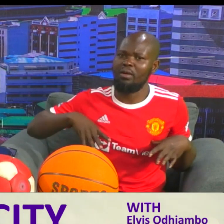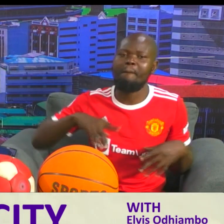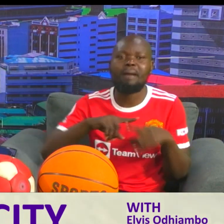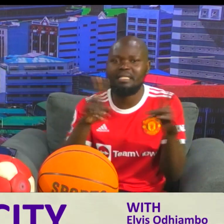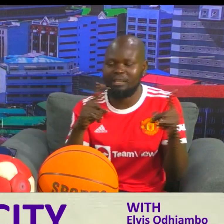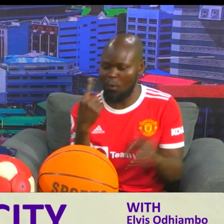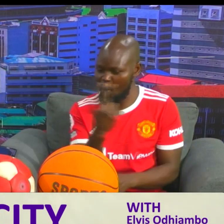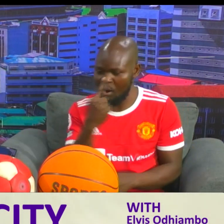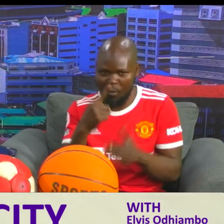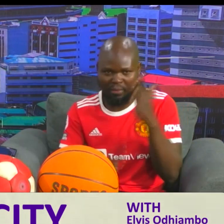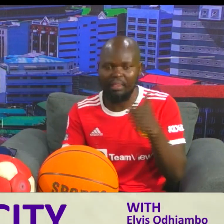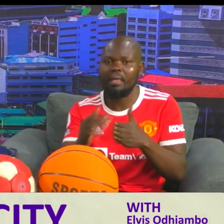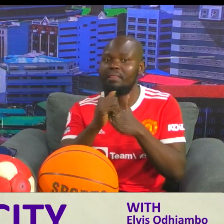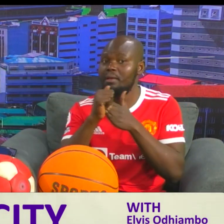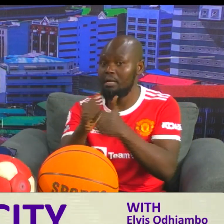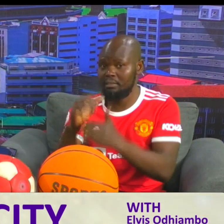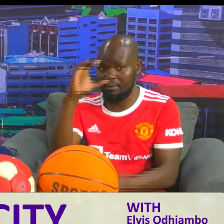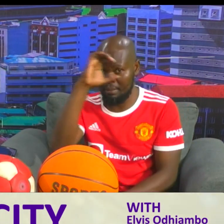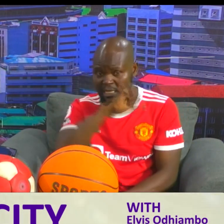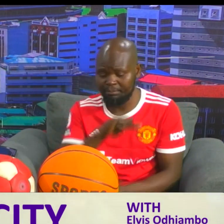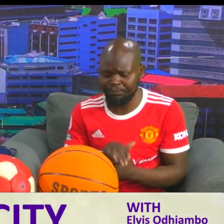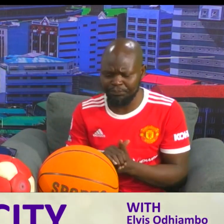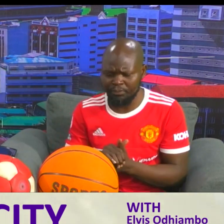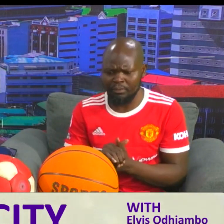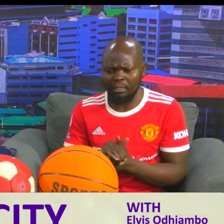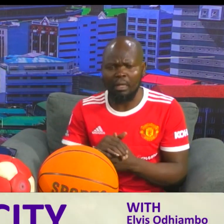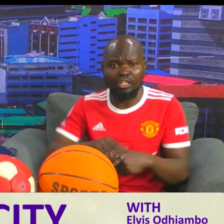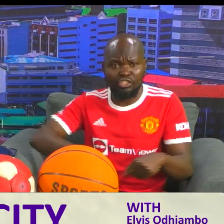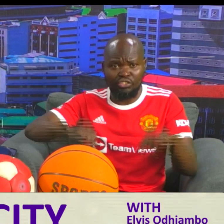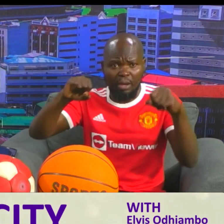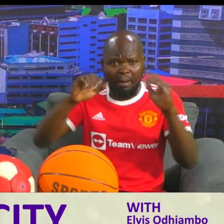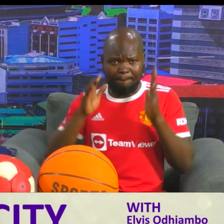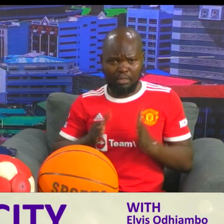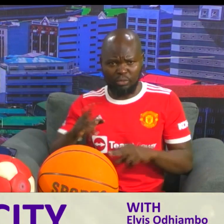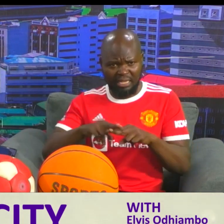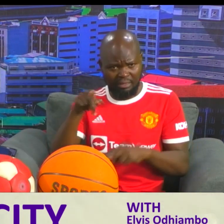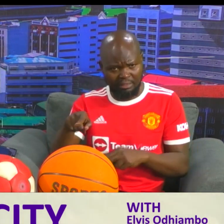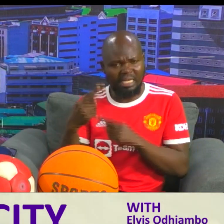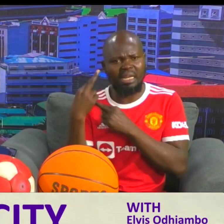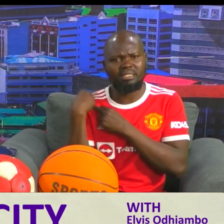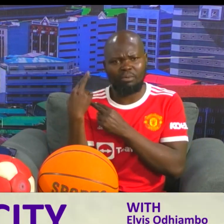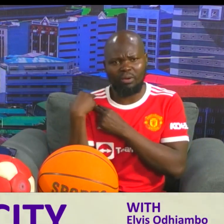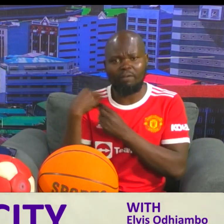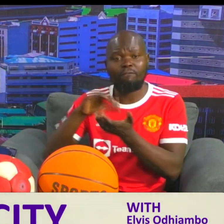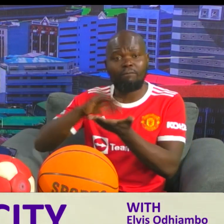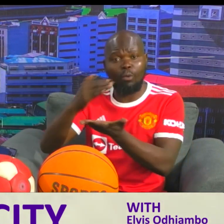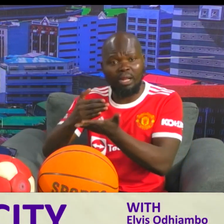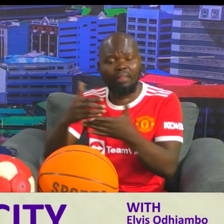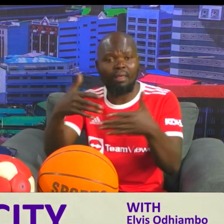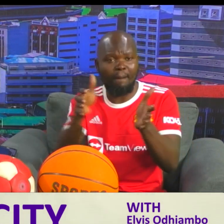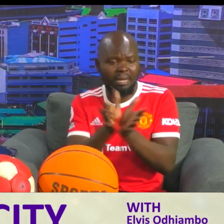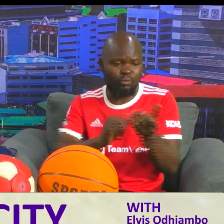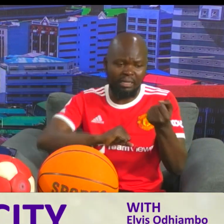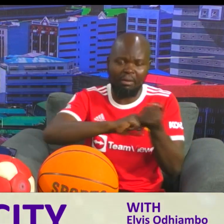only focusing on the KPL right now. But I think it's very important that the leadership must take charge, because